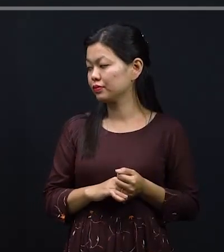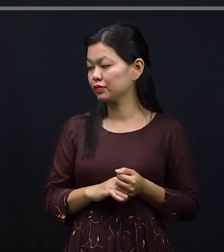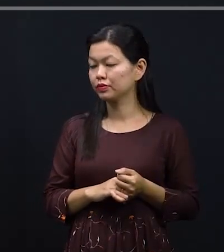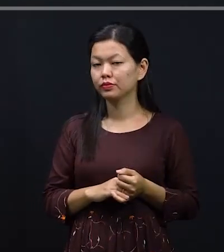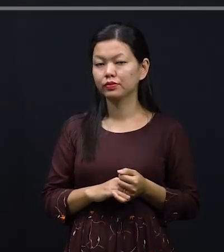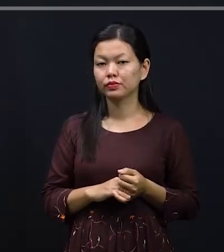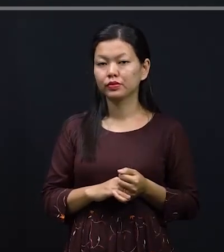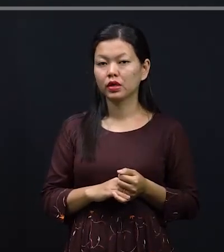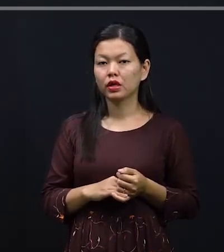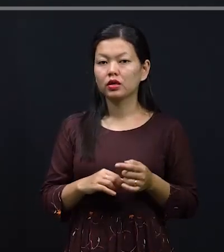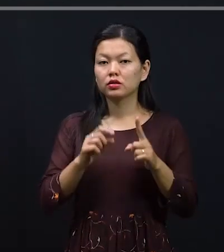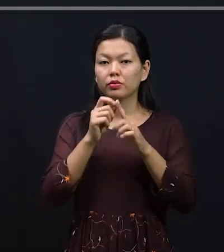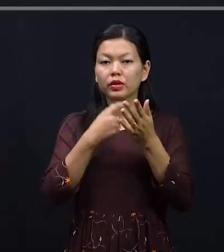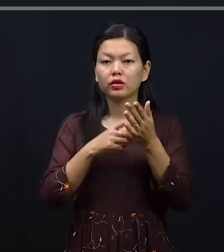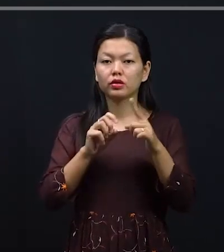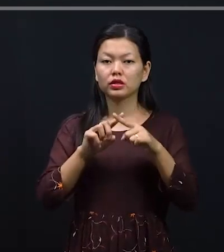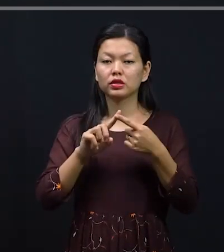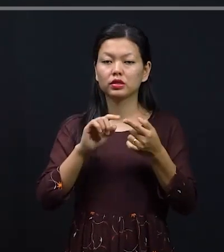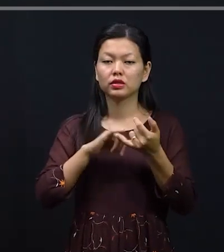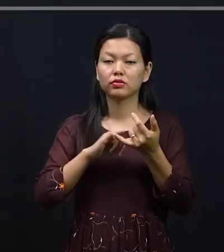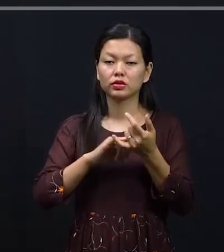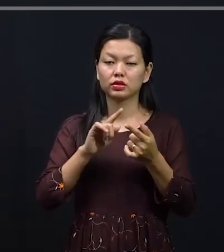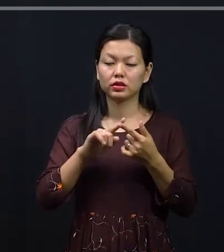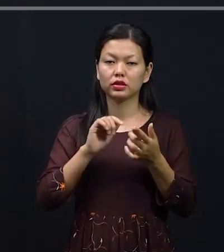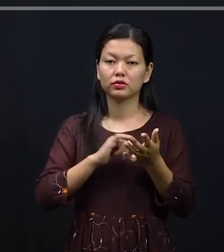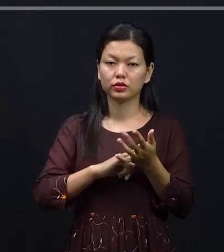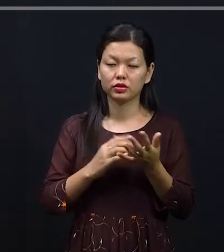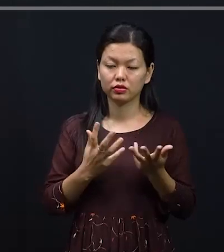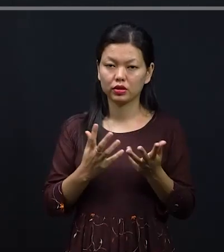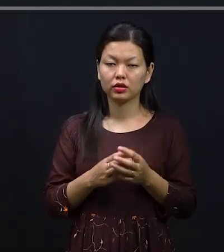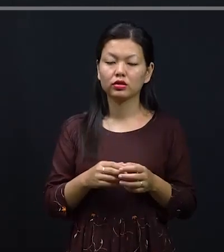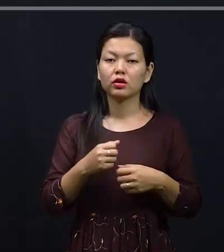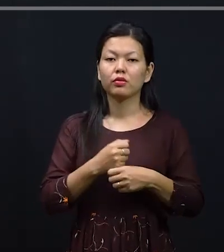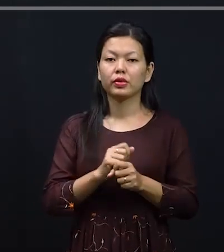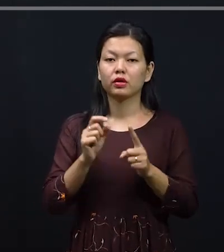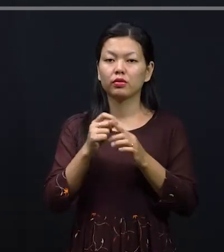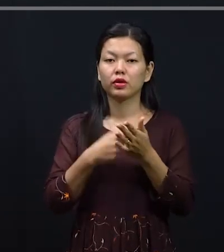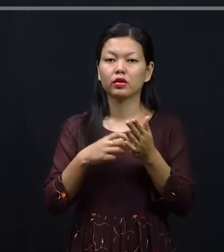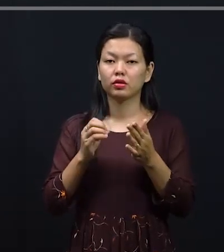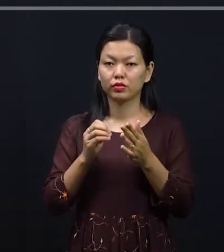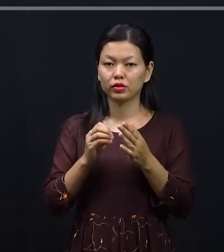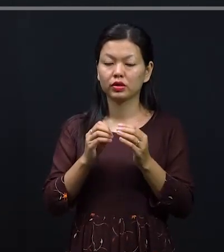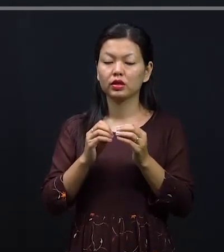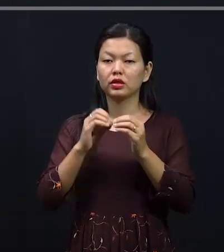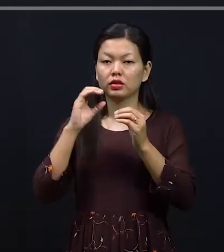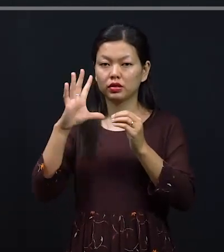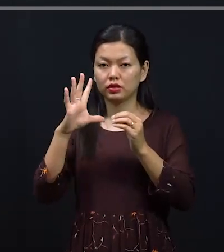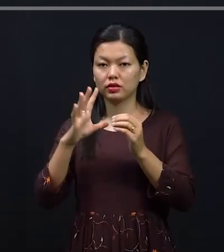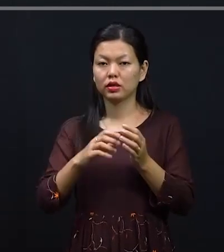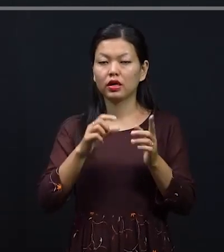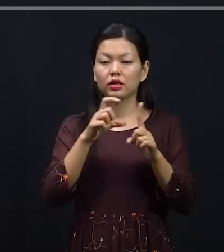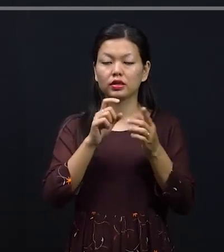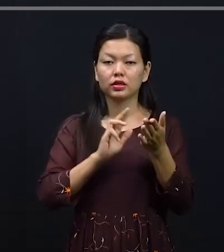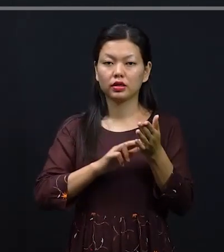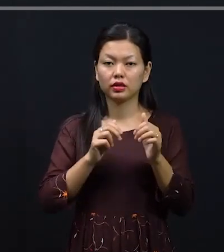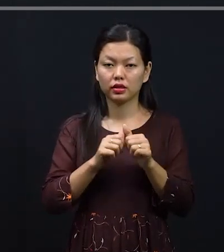Proteases are enzymes which degrade proteins, and RNAs are proteins which degrade RNA, and DNAs is